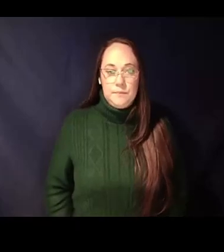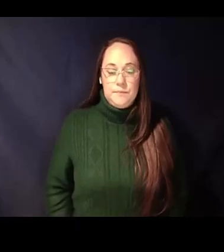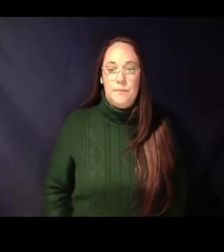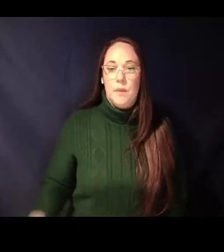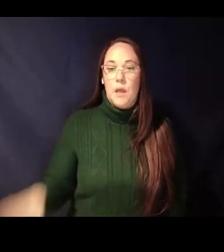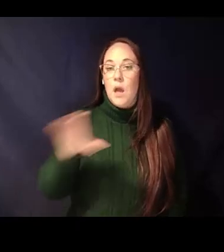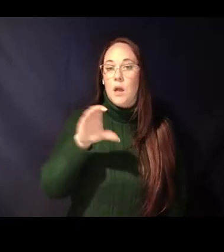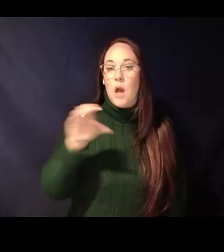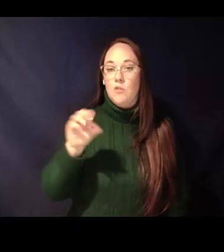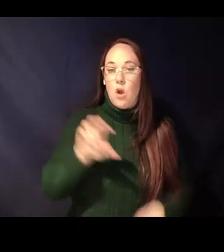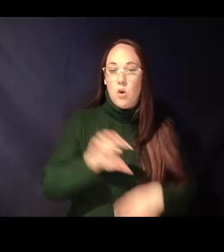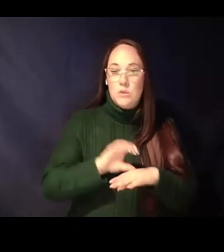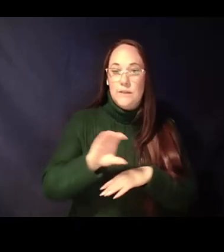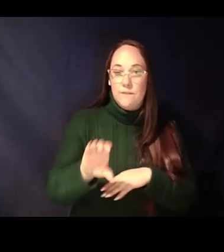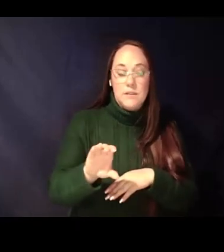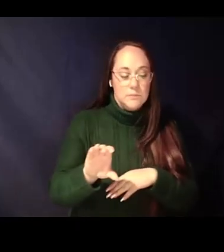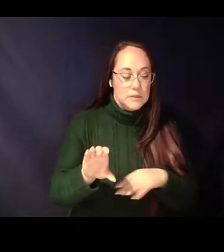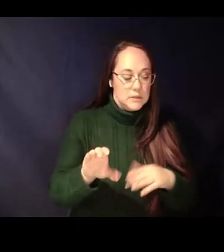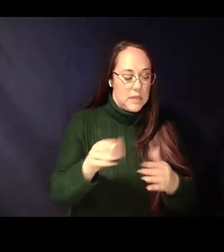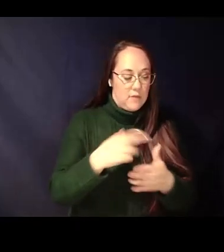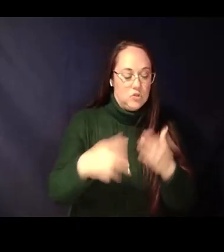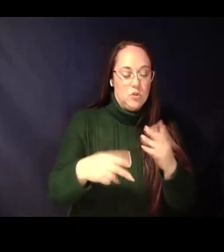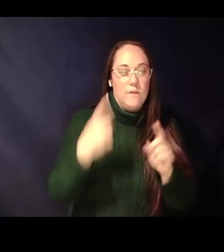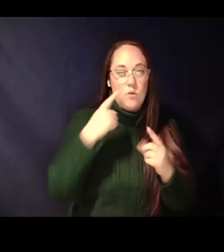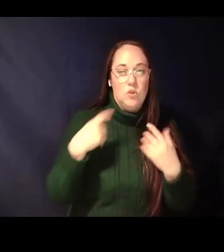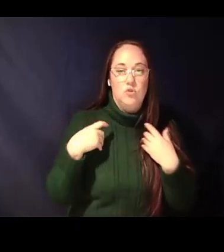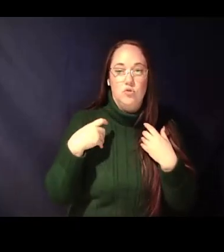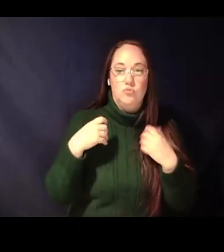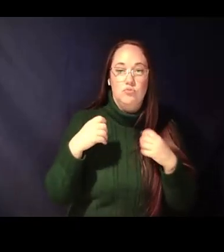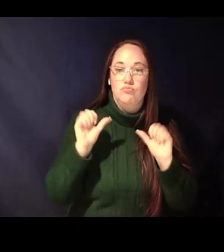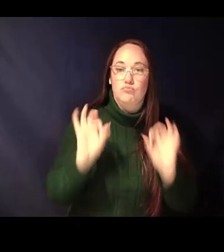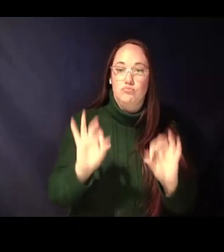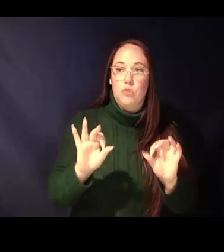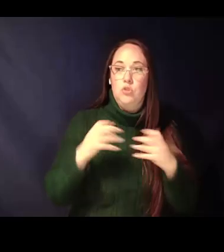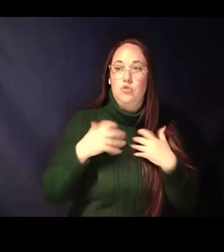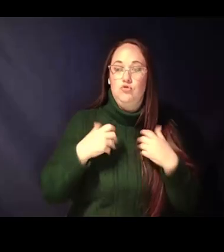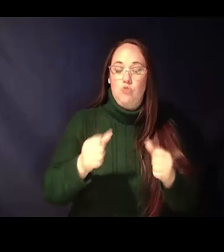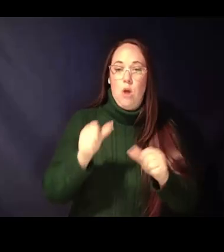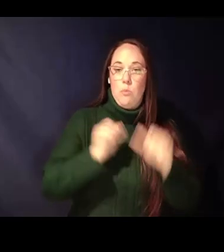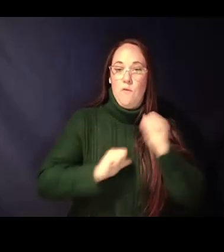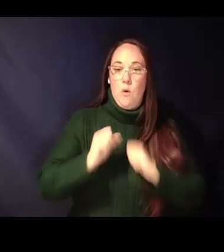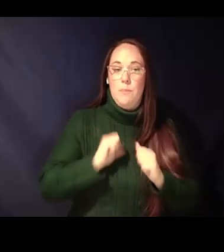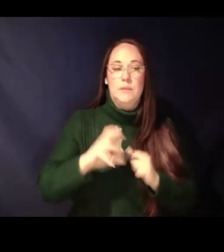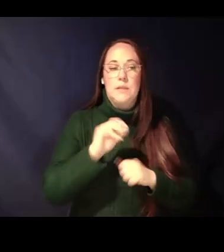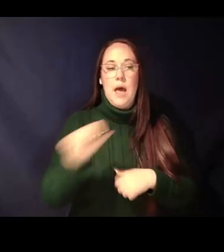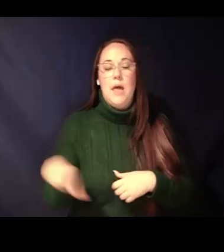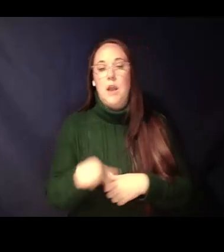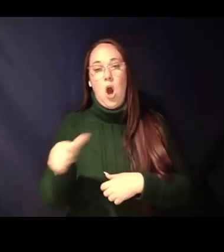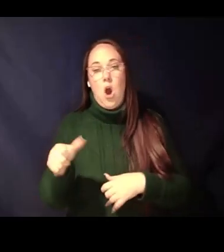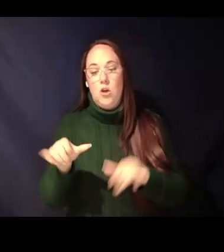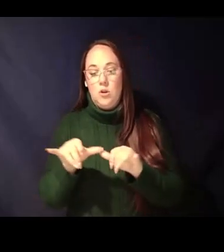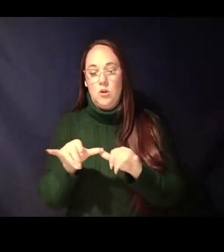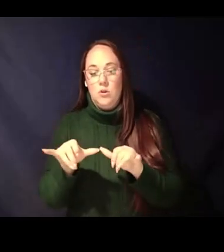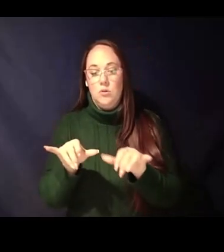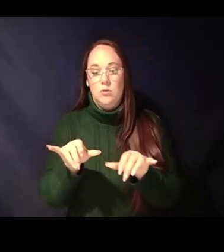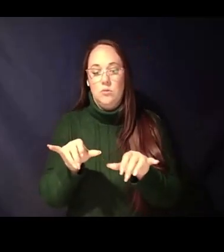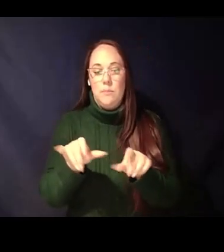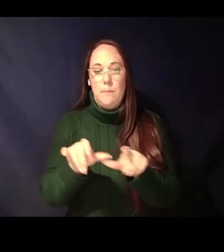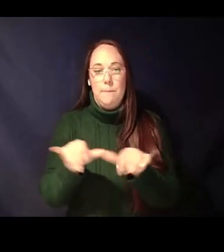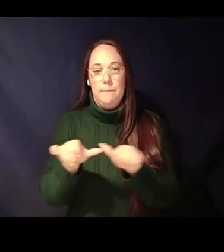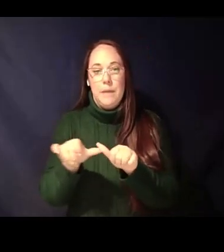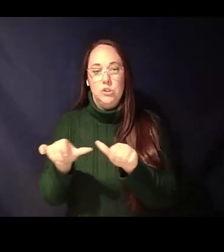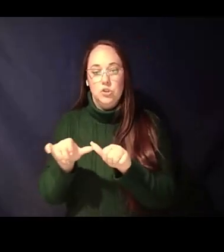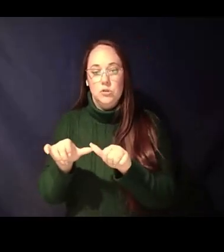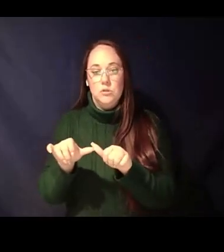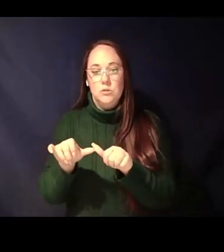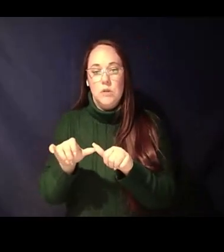Colorado's investments, again, have resulted in strong performance and by other measures have placed it on